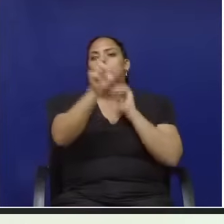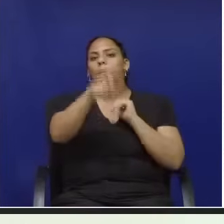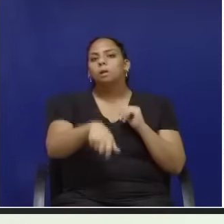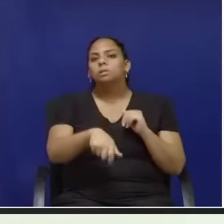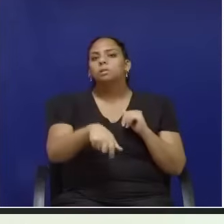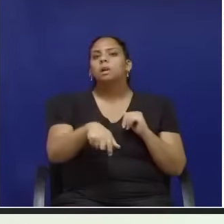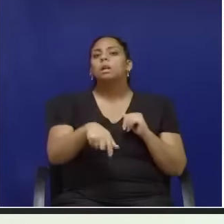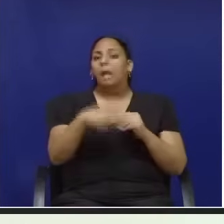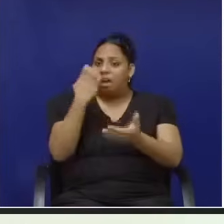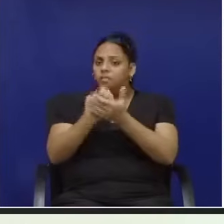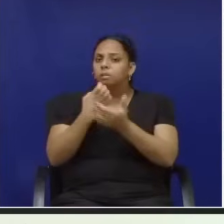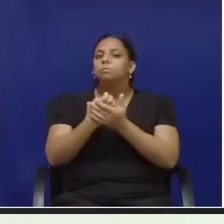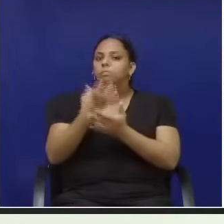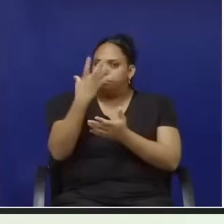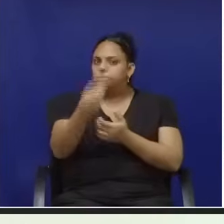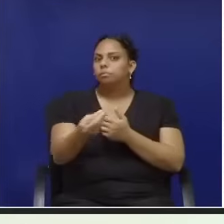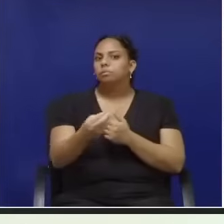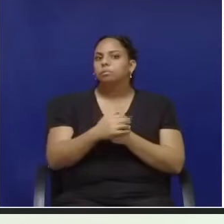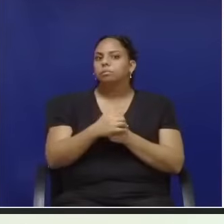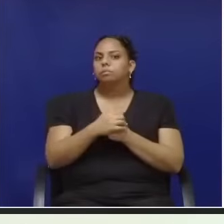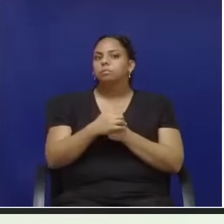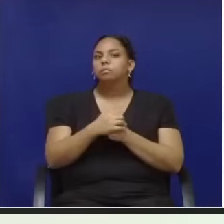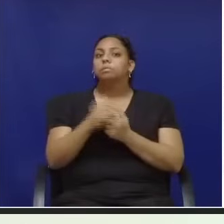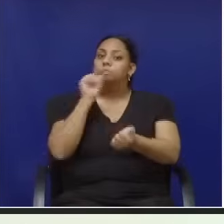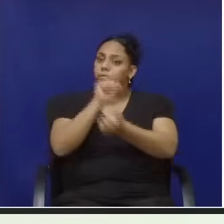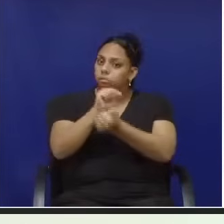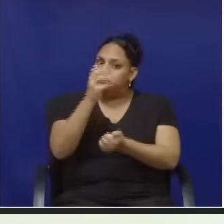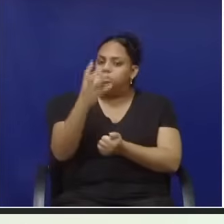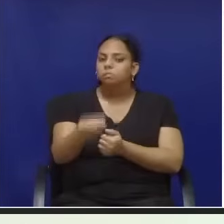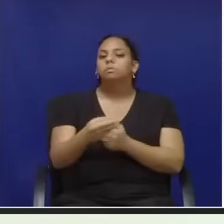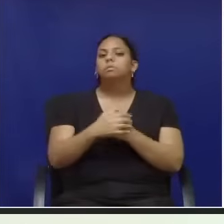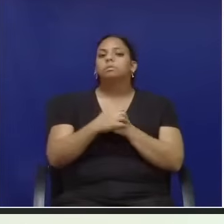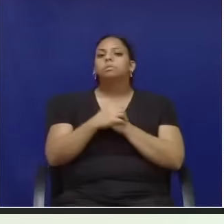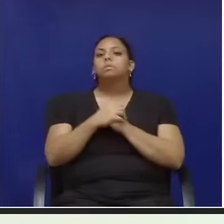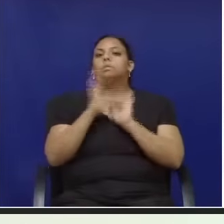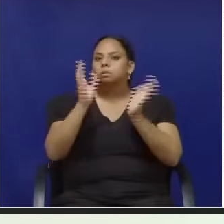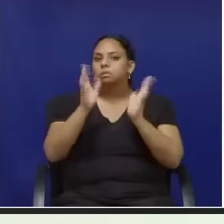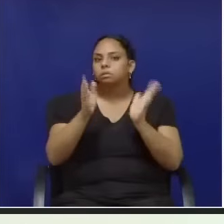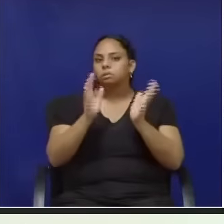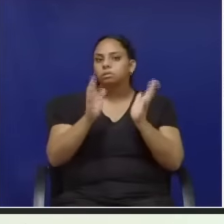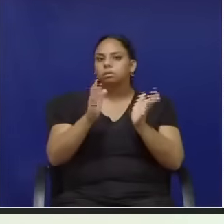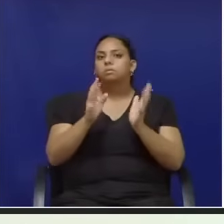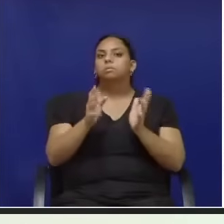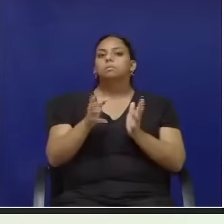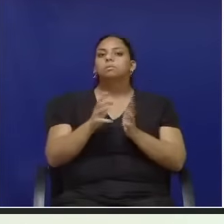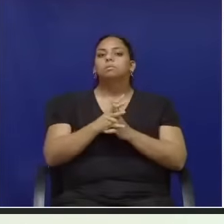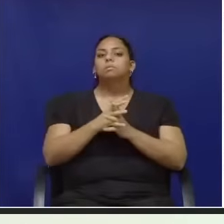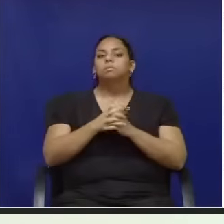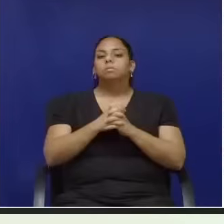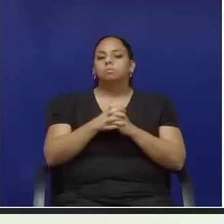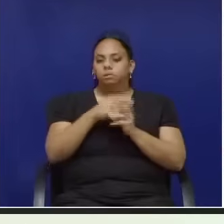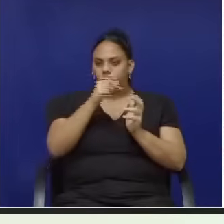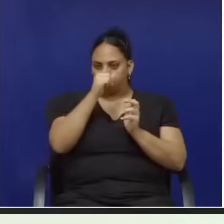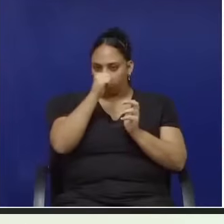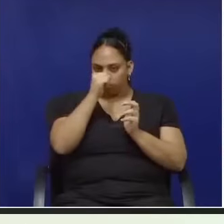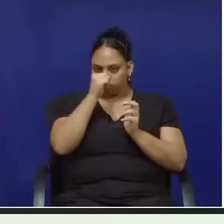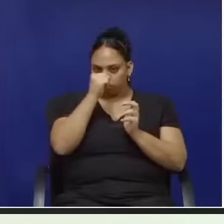that direction. There are arrests that have taken place in the current past